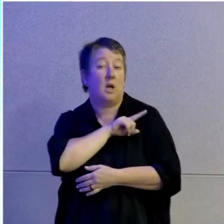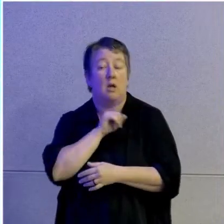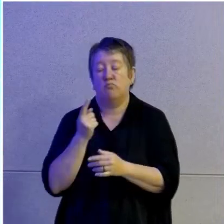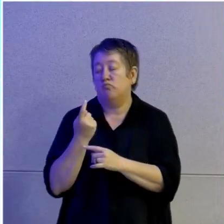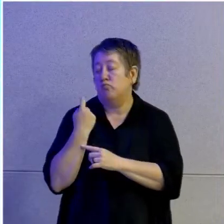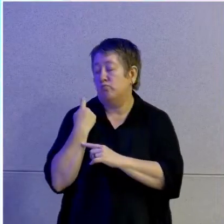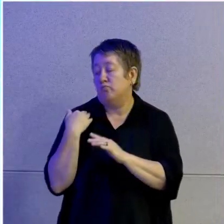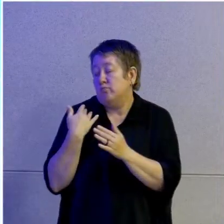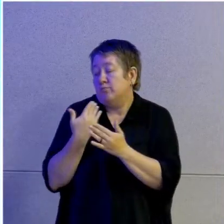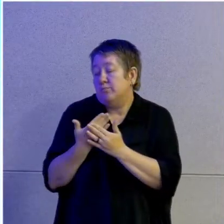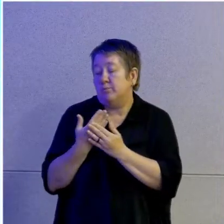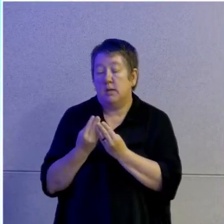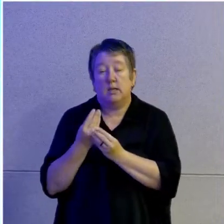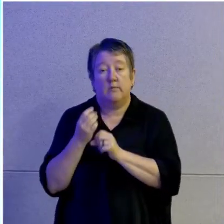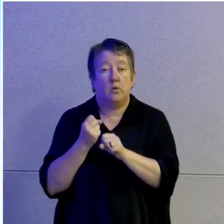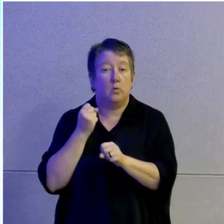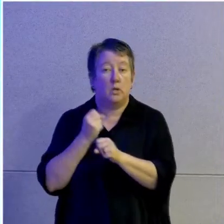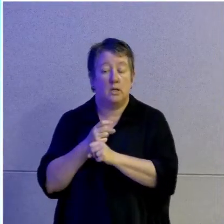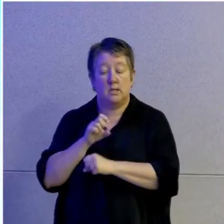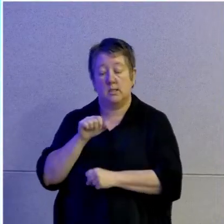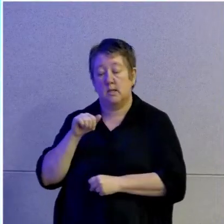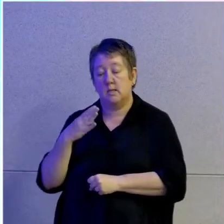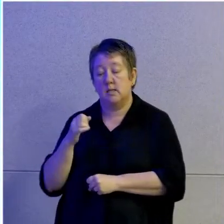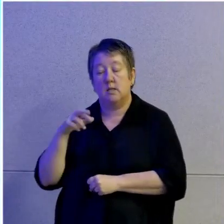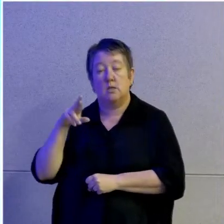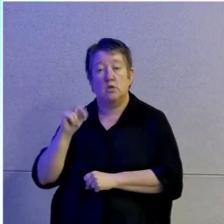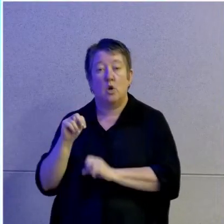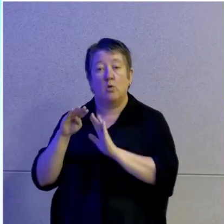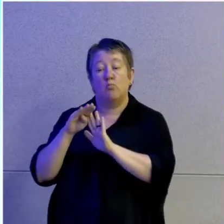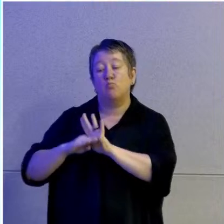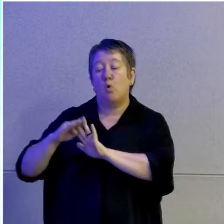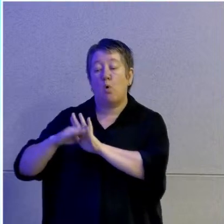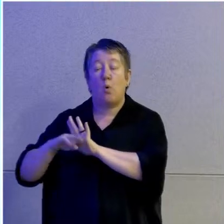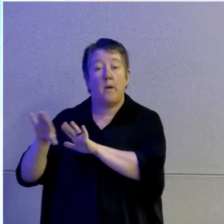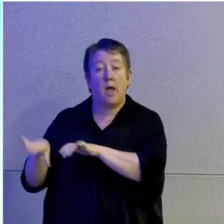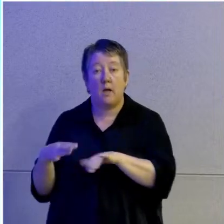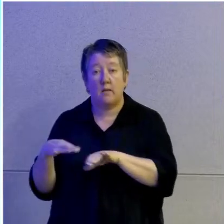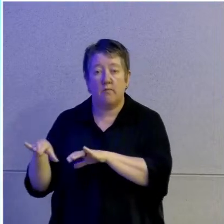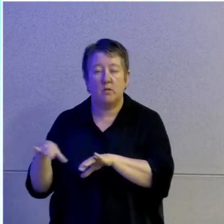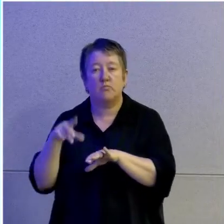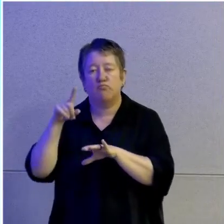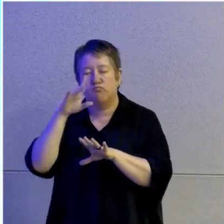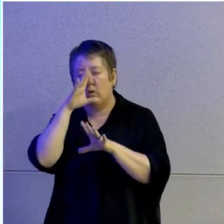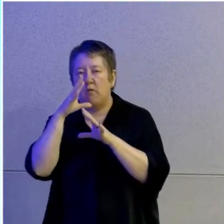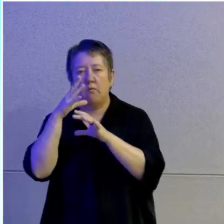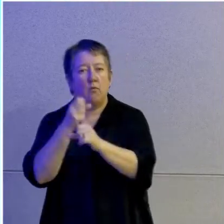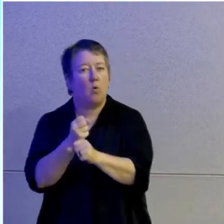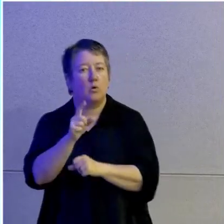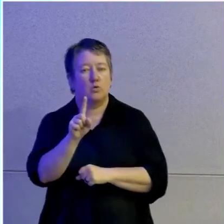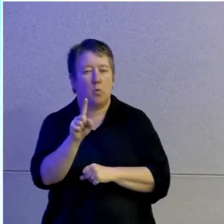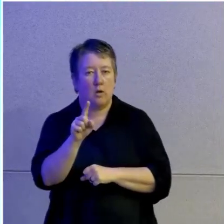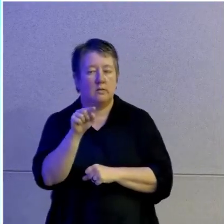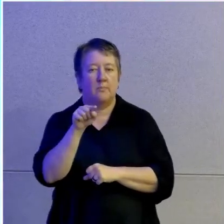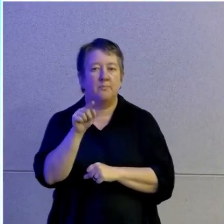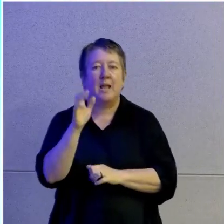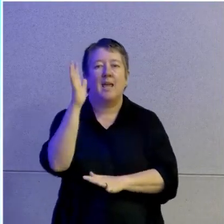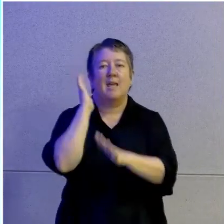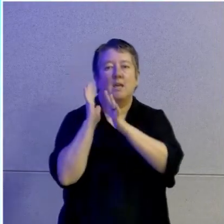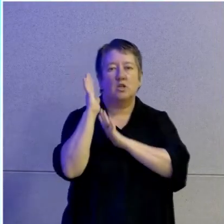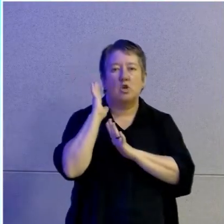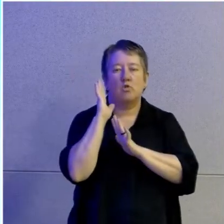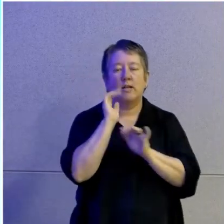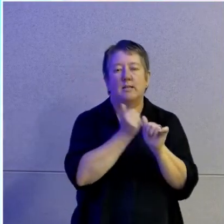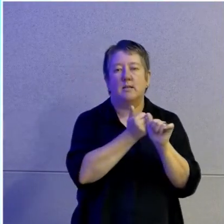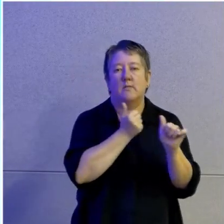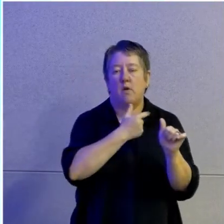the activities of the SA CERN program have focused on the integration of the historically